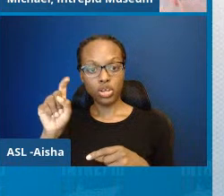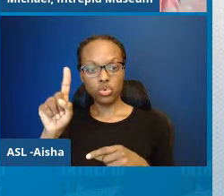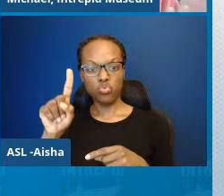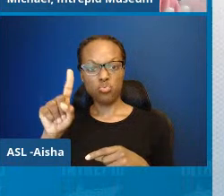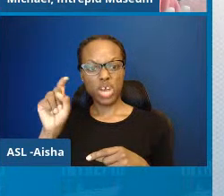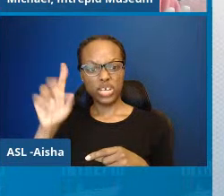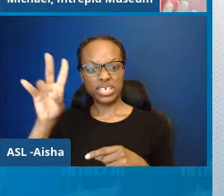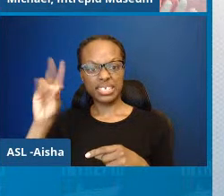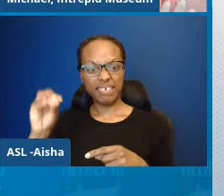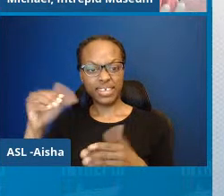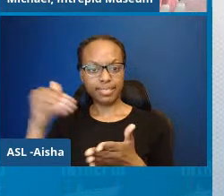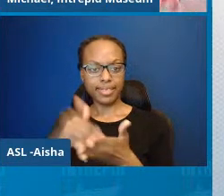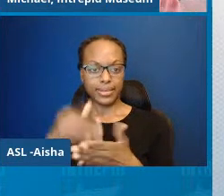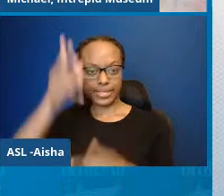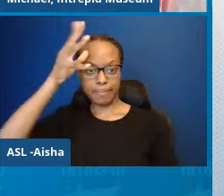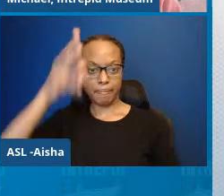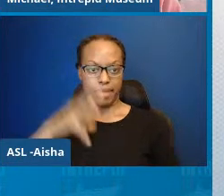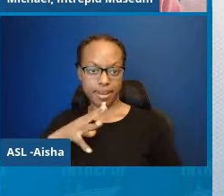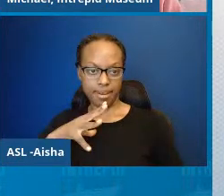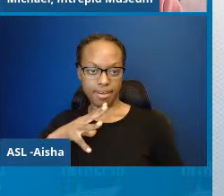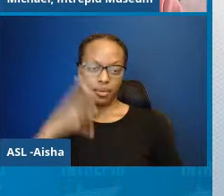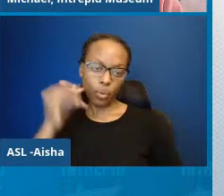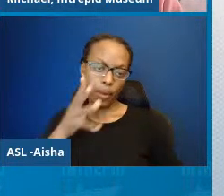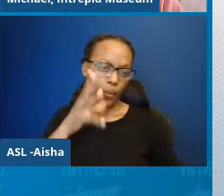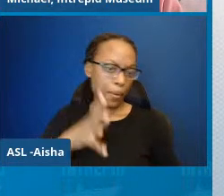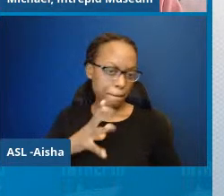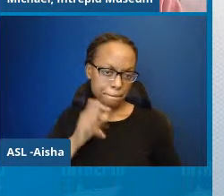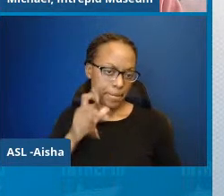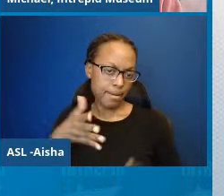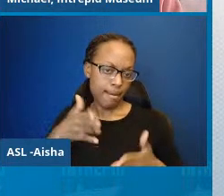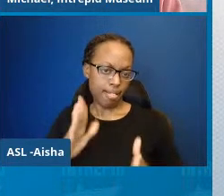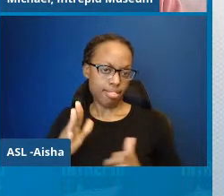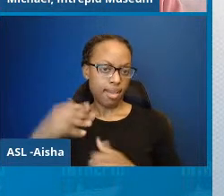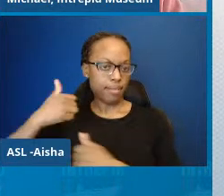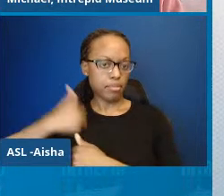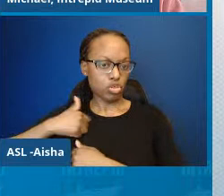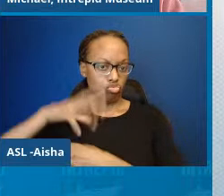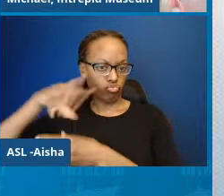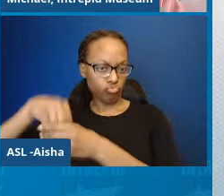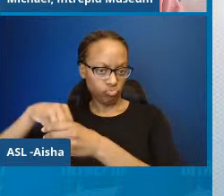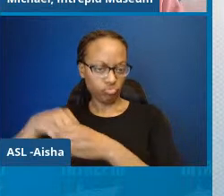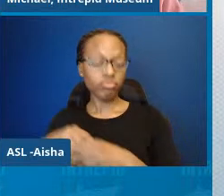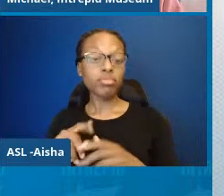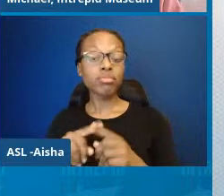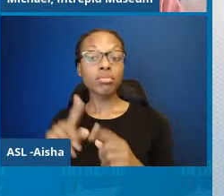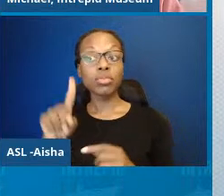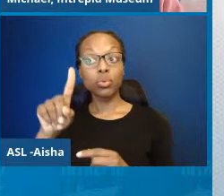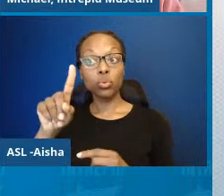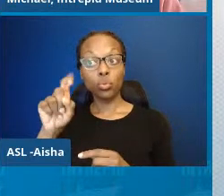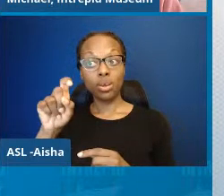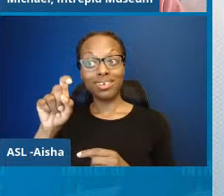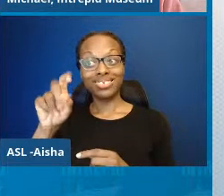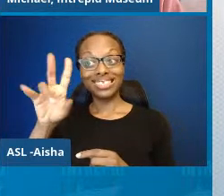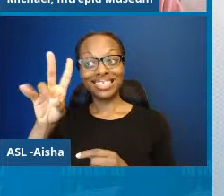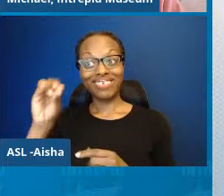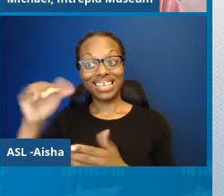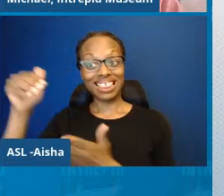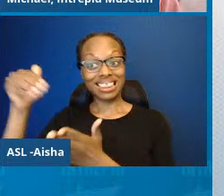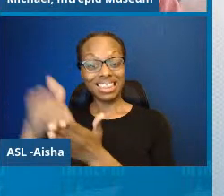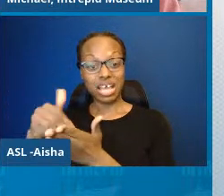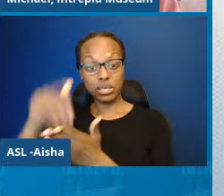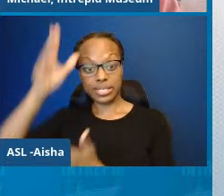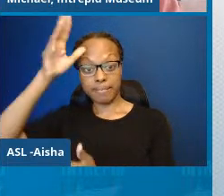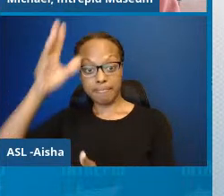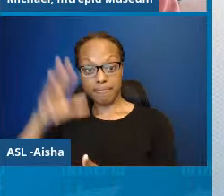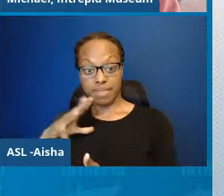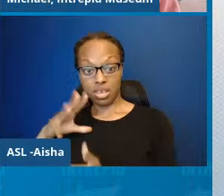And I say men because women weren't serving in the military yet. But out of the 170,000 man